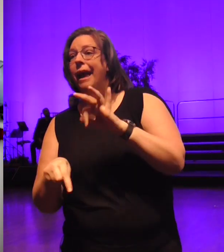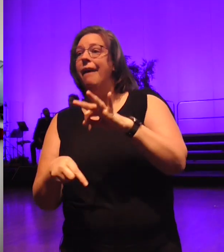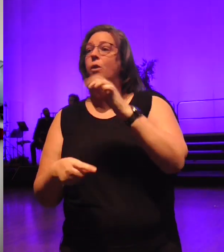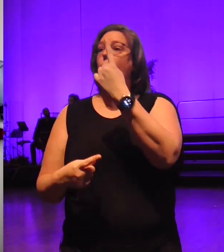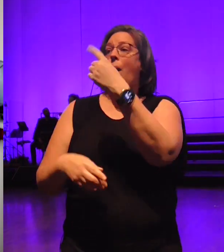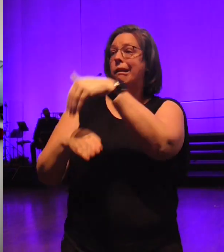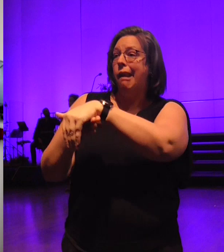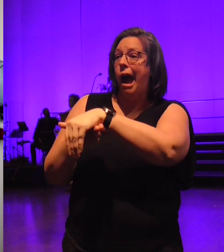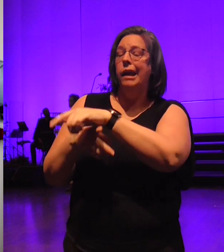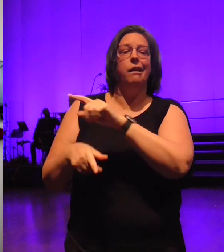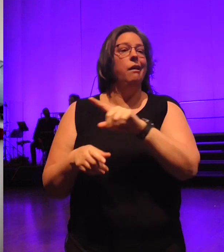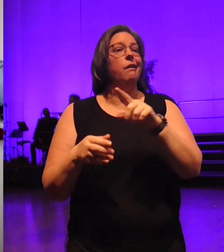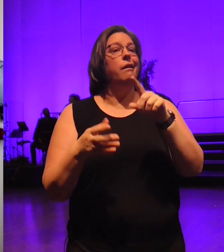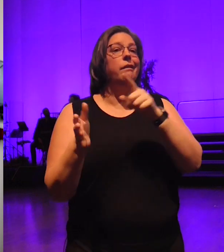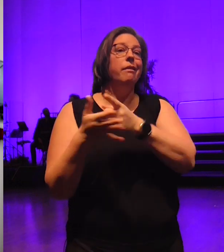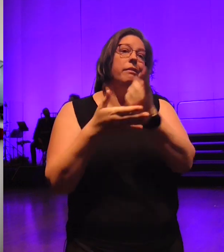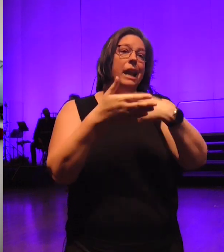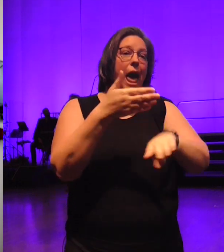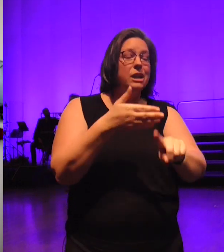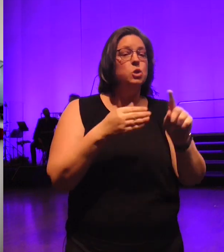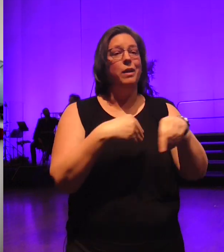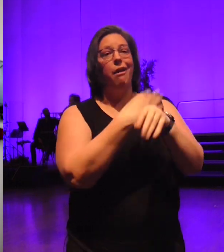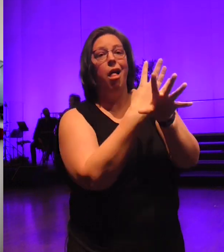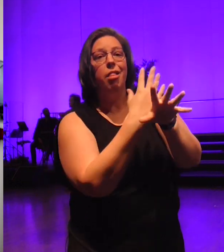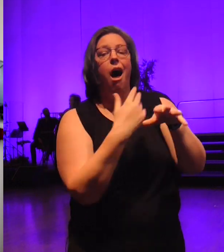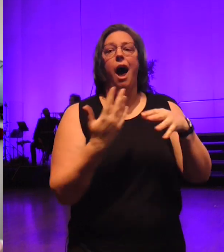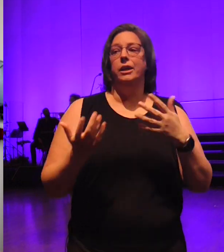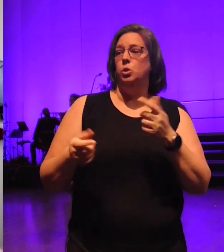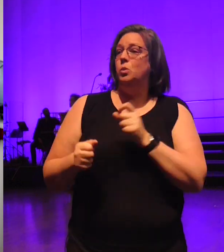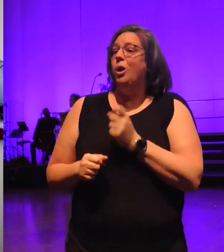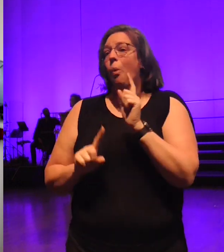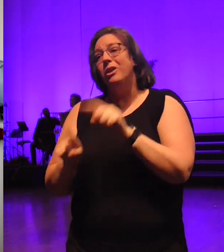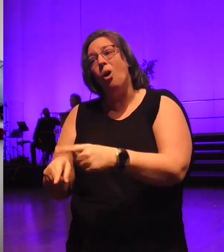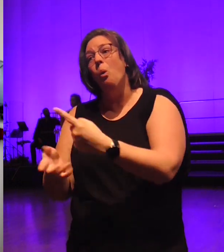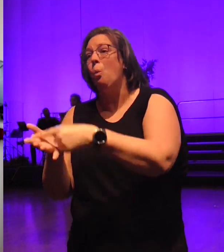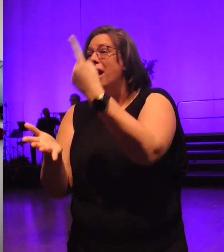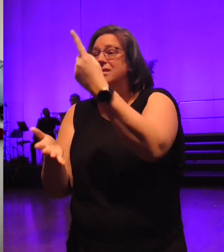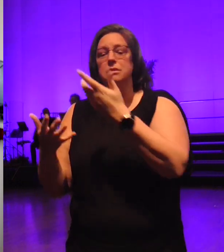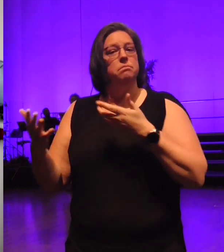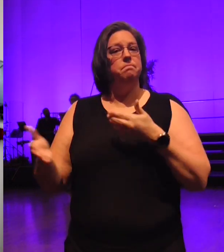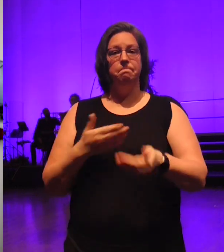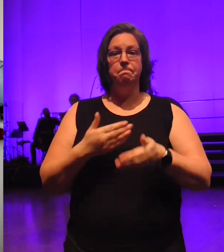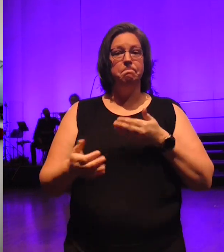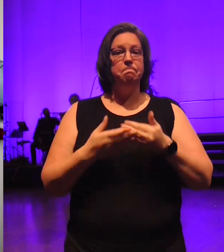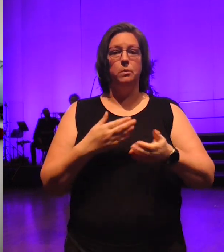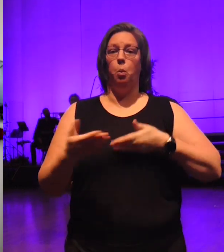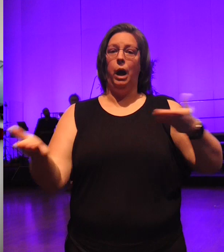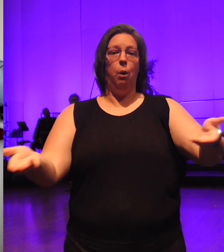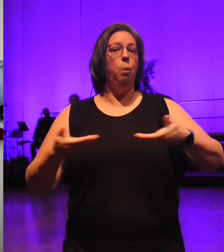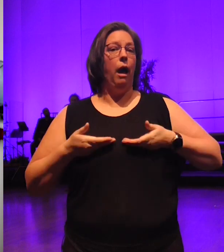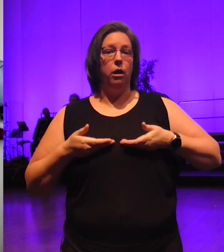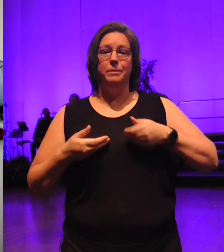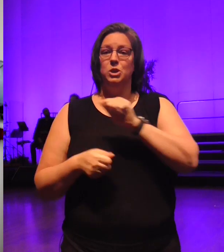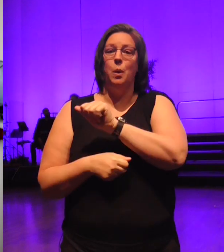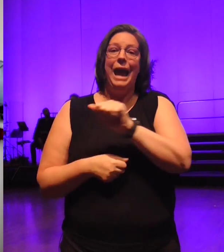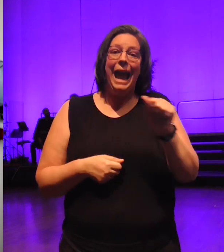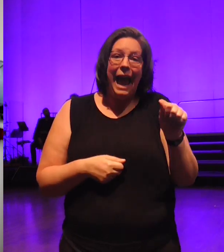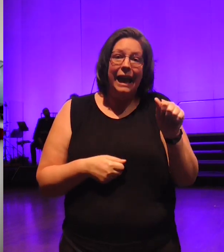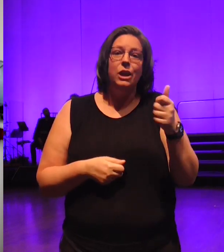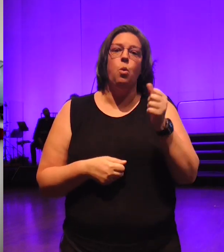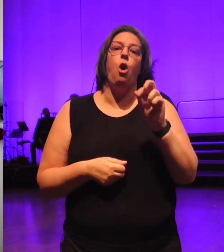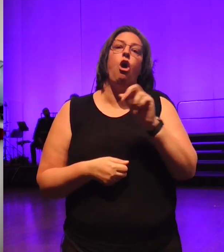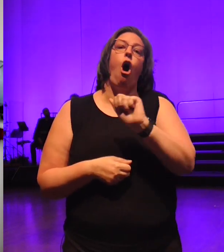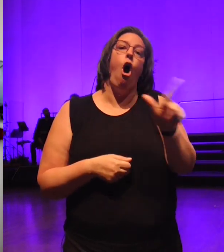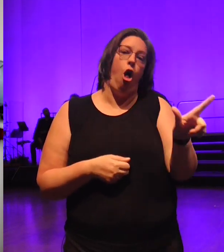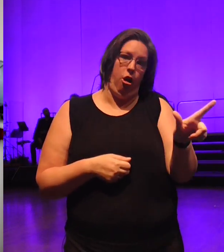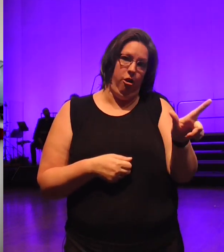next week by live stream, you can only be at 1 or 2 sessions. We invite you and welcome you to any and all sessions that work for you.